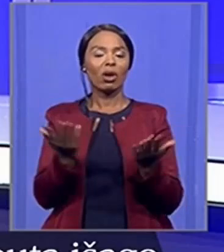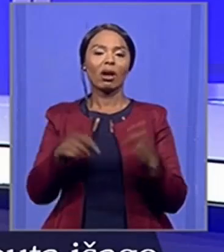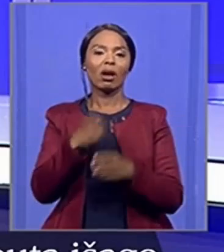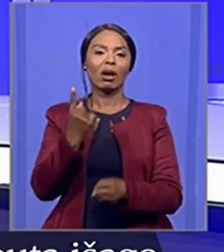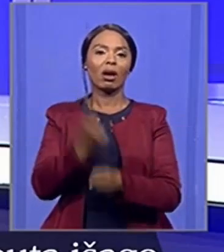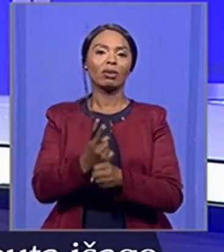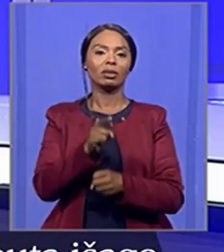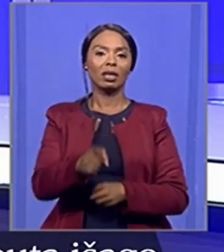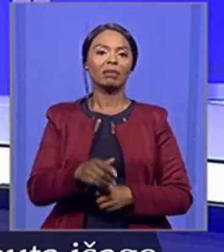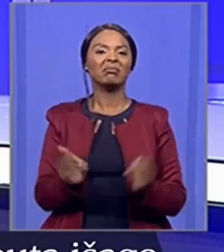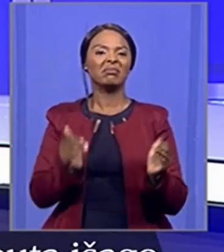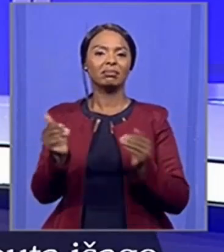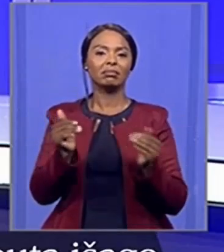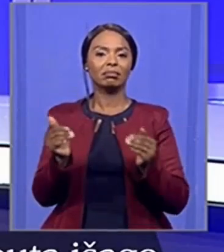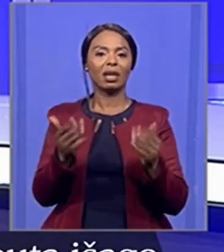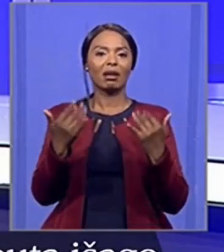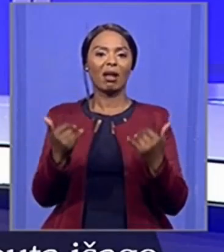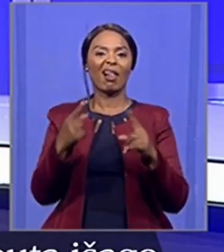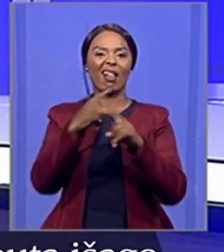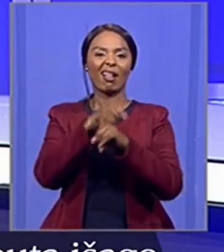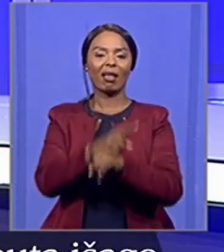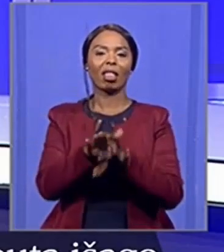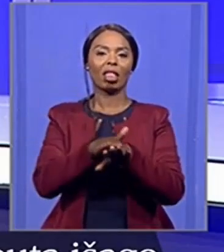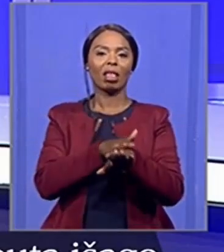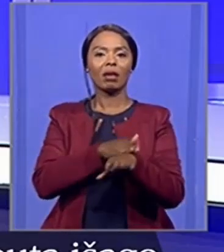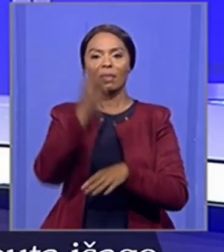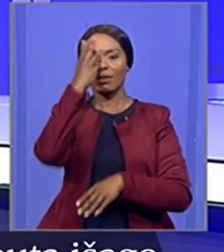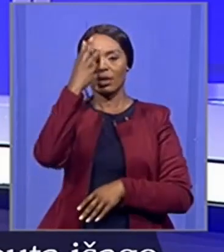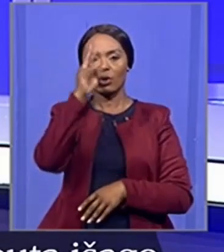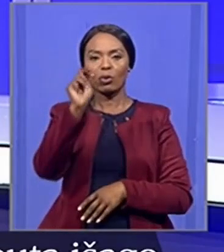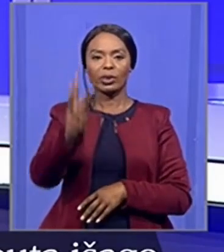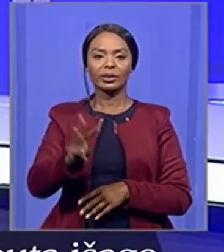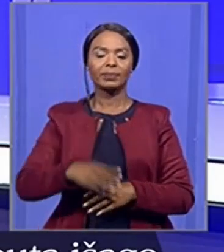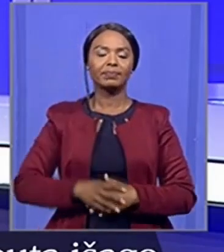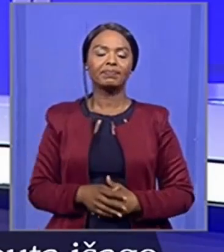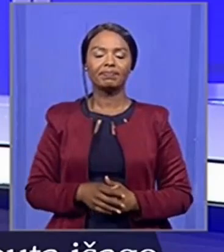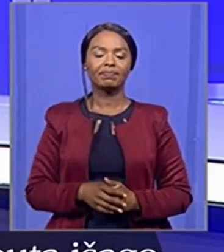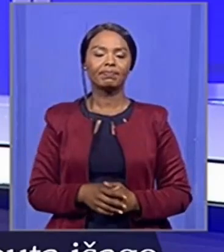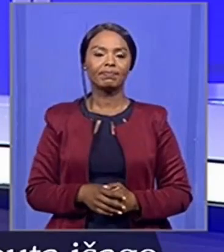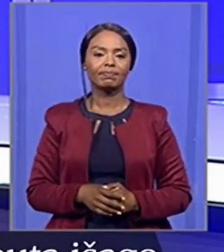mola tshepedišo ya boengwadišo e be e nanya ka Mahikeng Northwest.